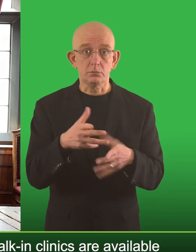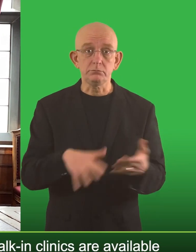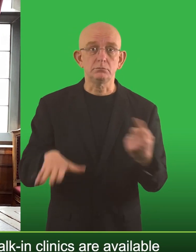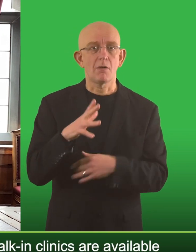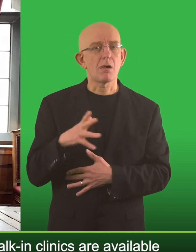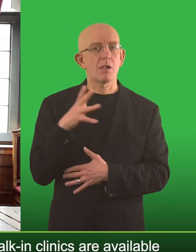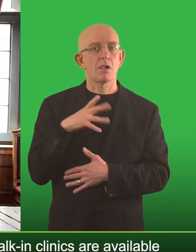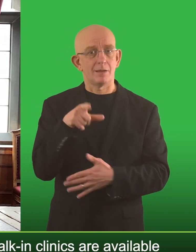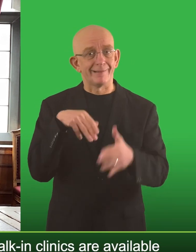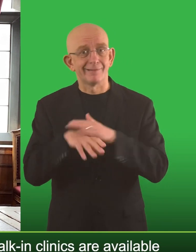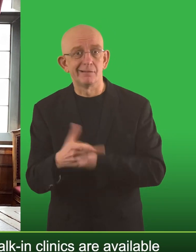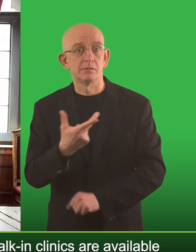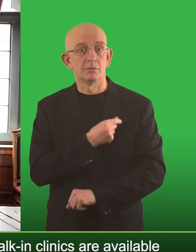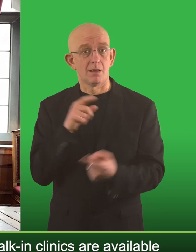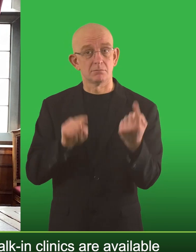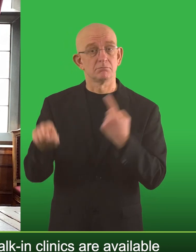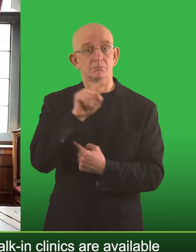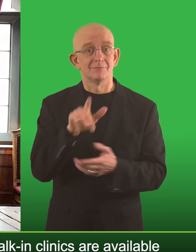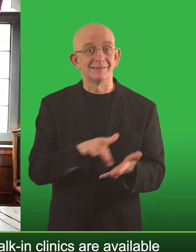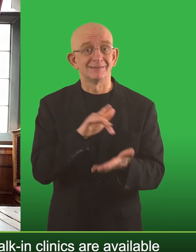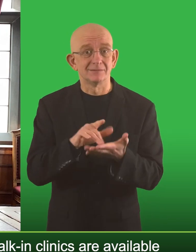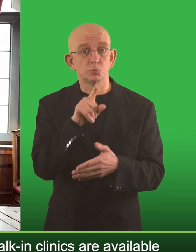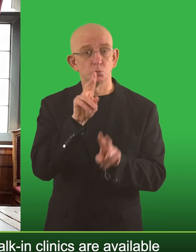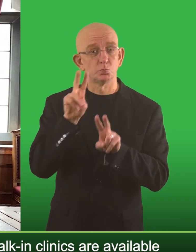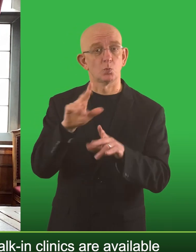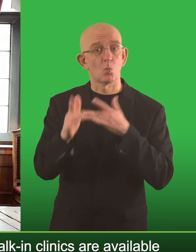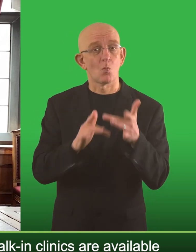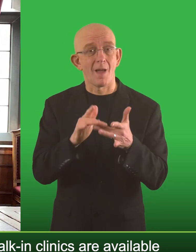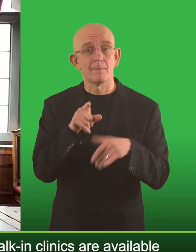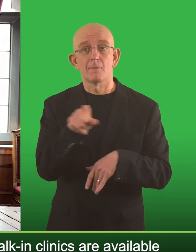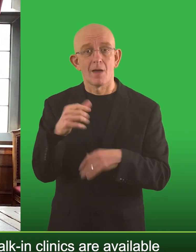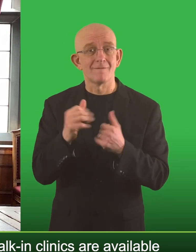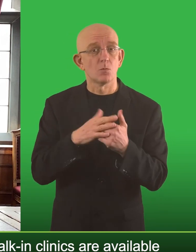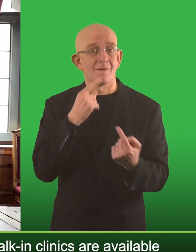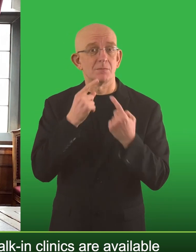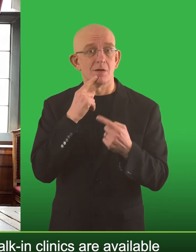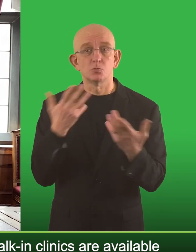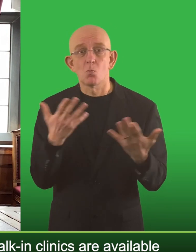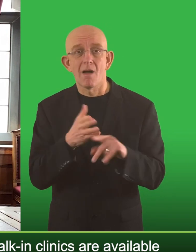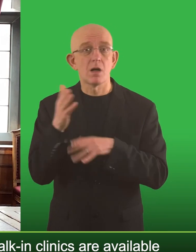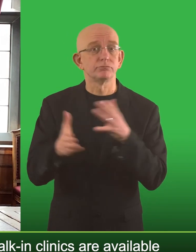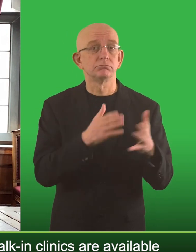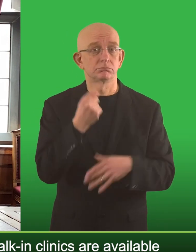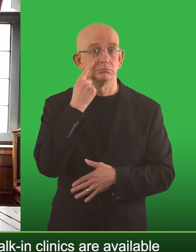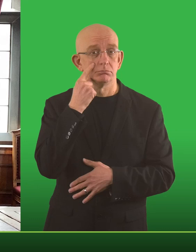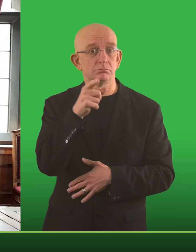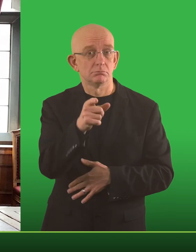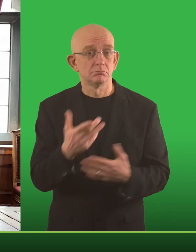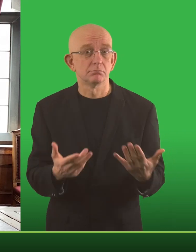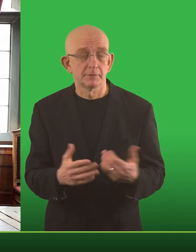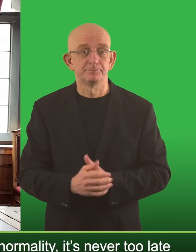precaution, and walk-in clinics are available up and down the city. So please visit the website for more